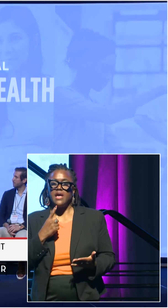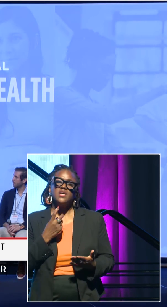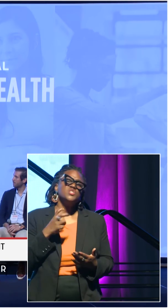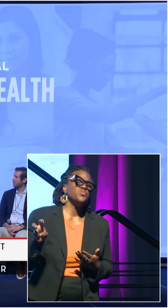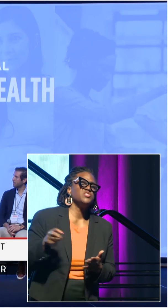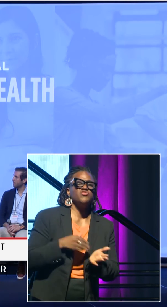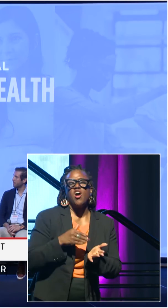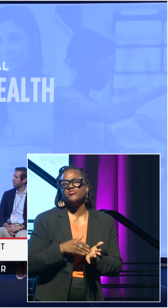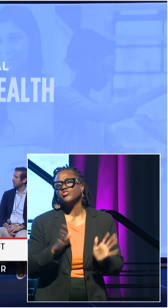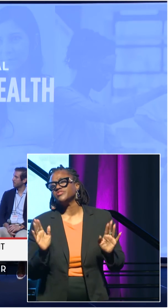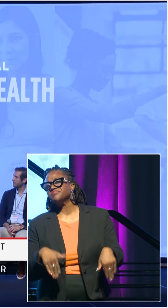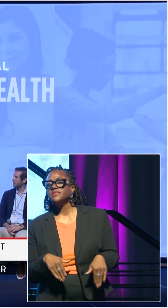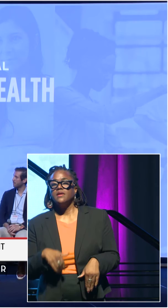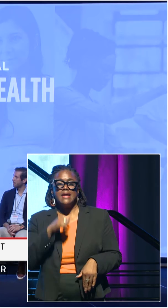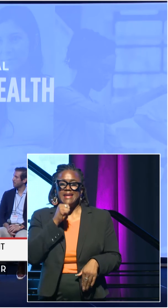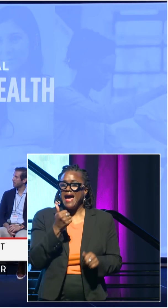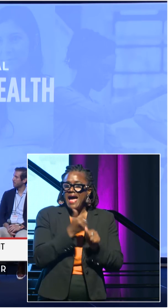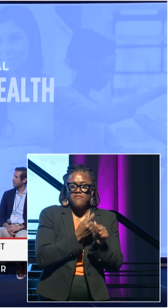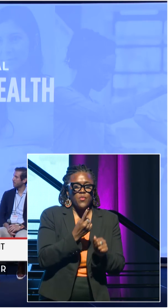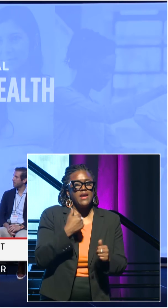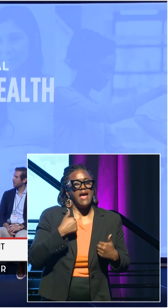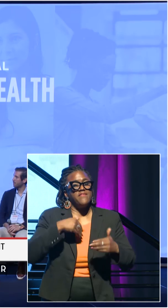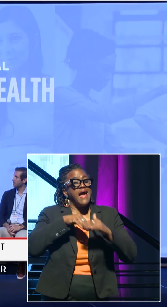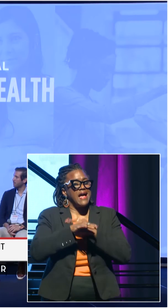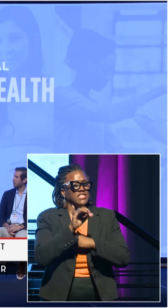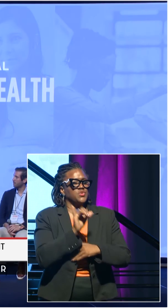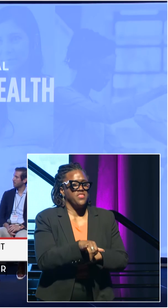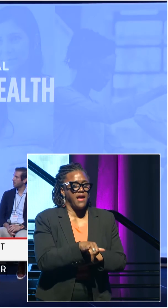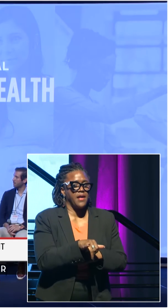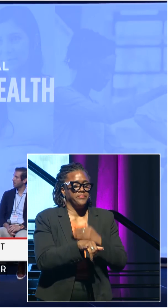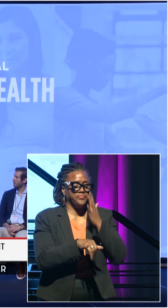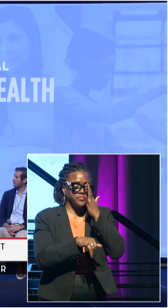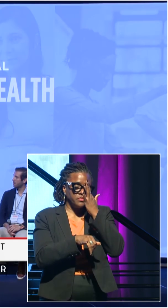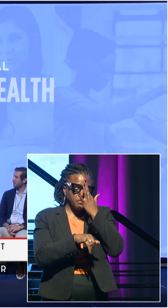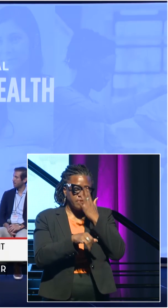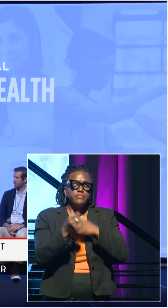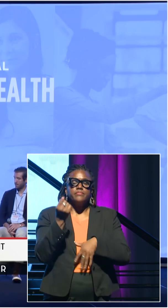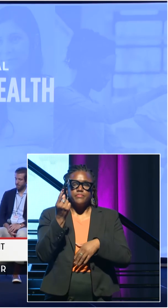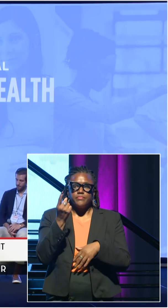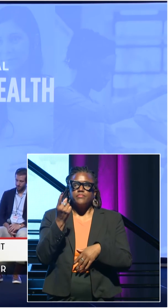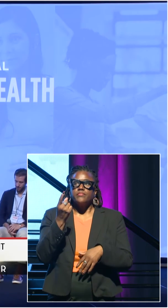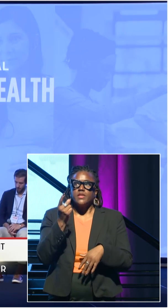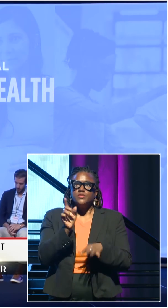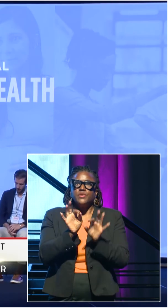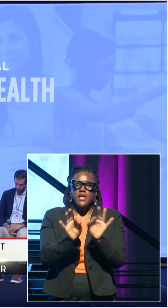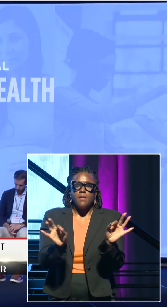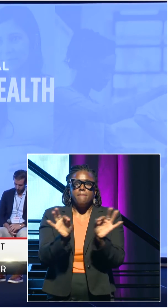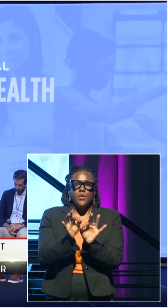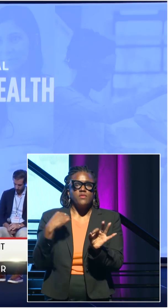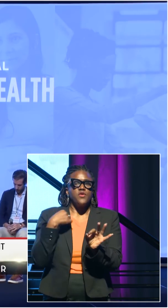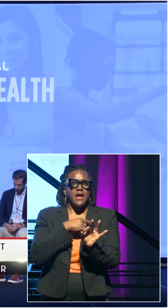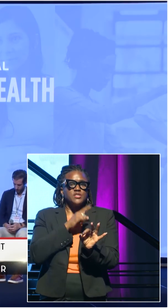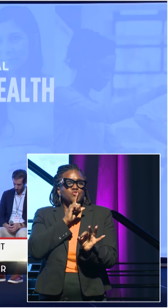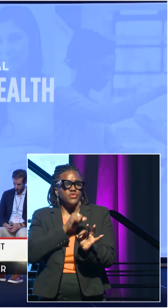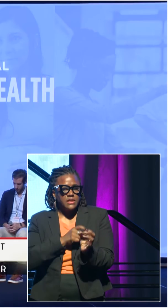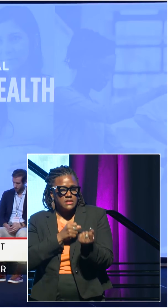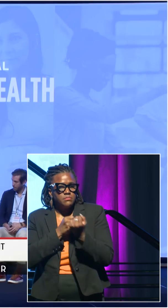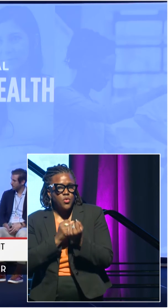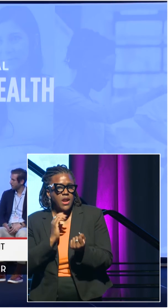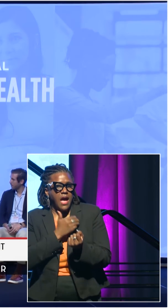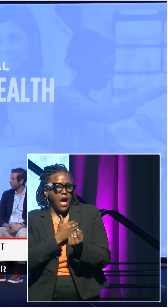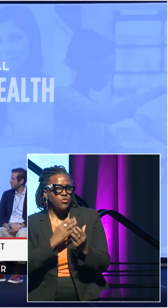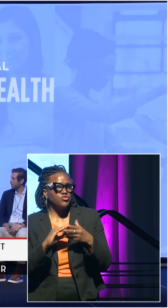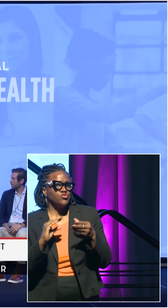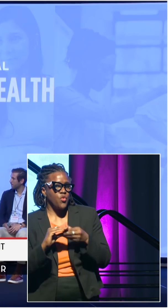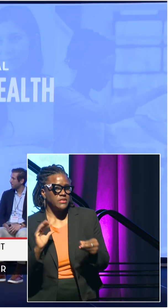doctors, because not everyone has access to that. So this is where it's so important for us to uplift our stories and